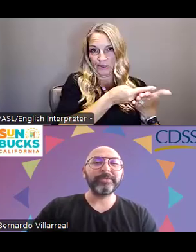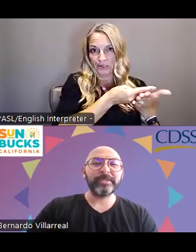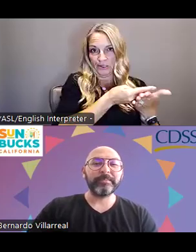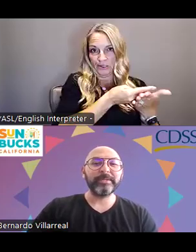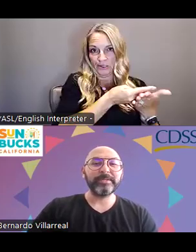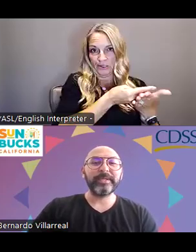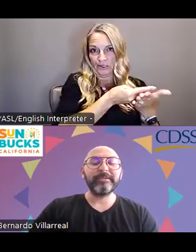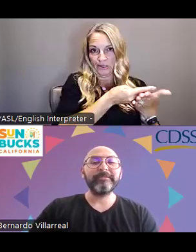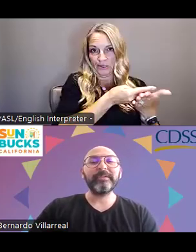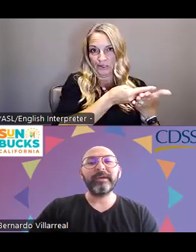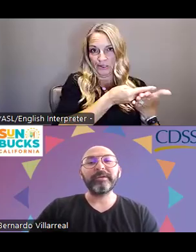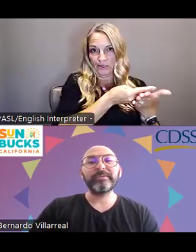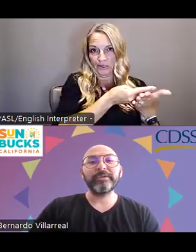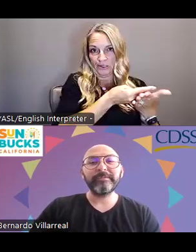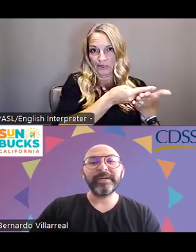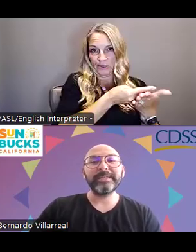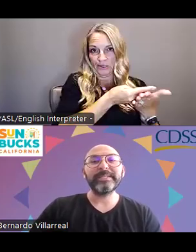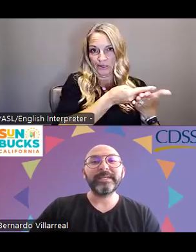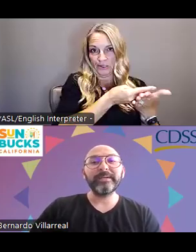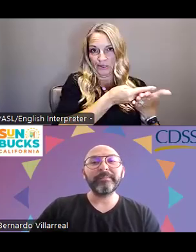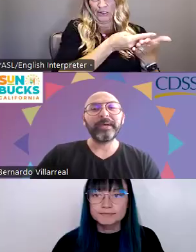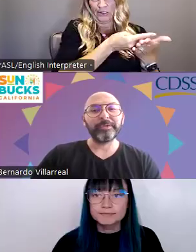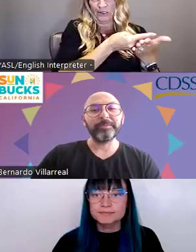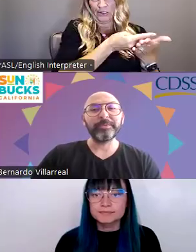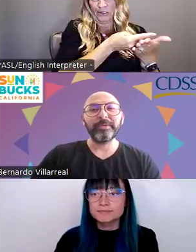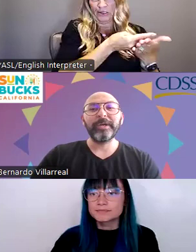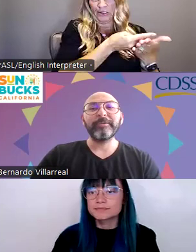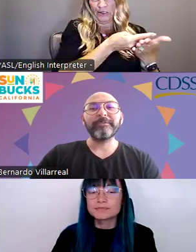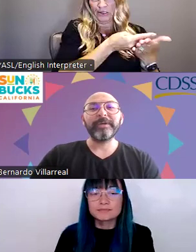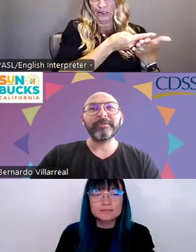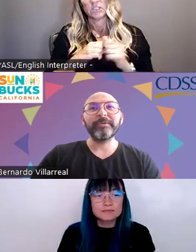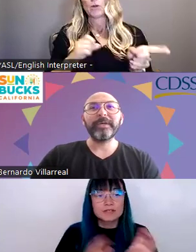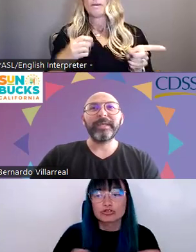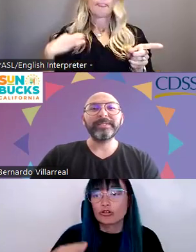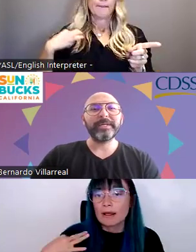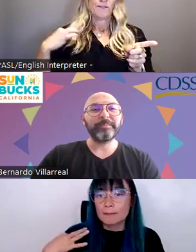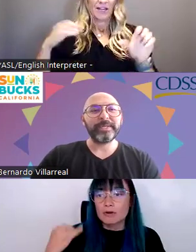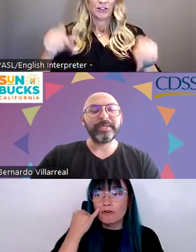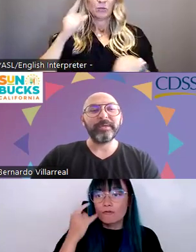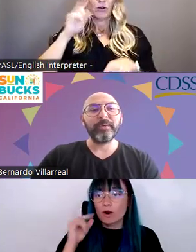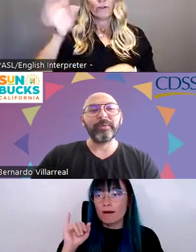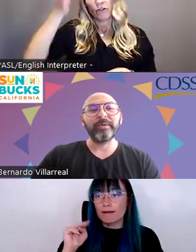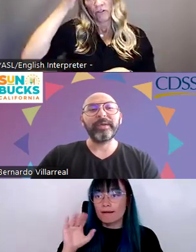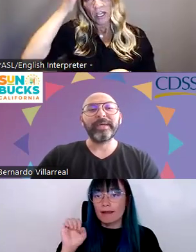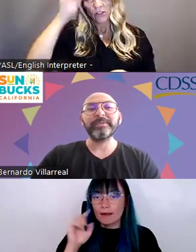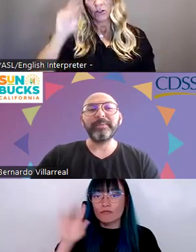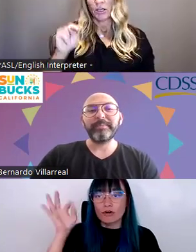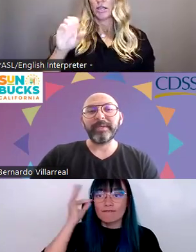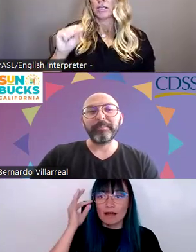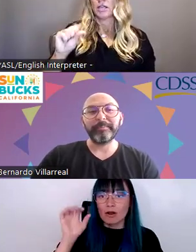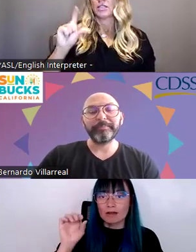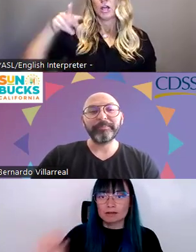automatically eligible for Sunbucks if they are certified as income eligible for federal NSLP